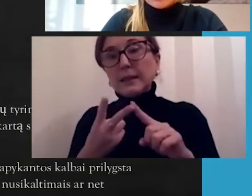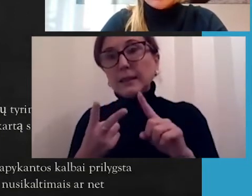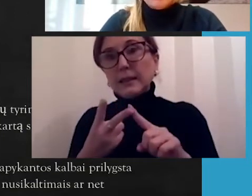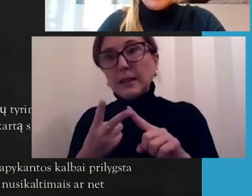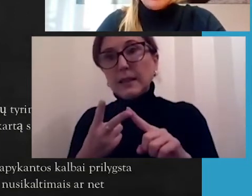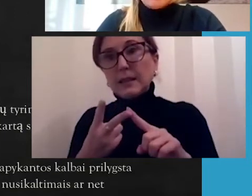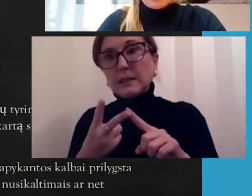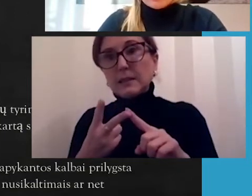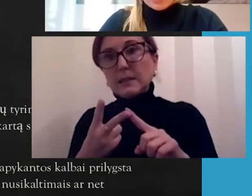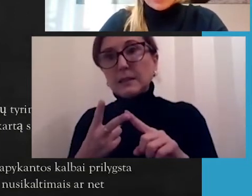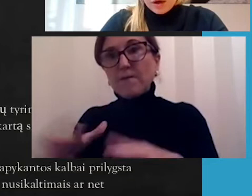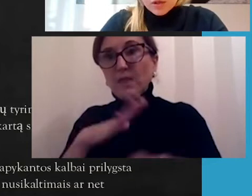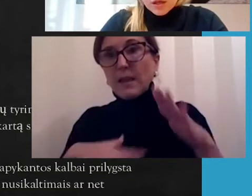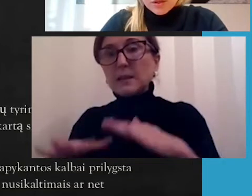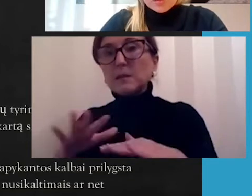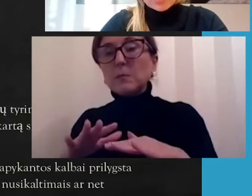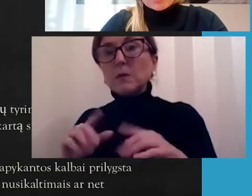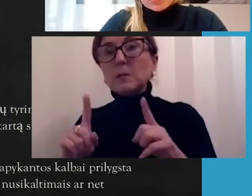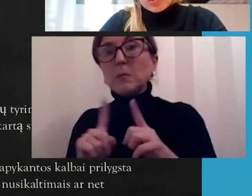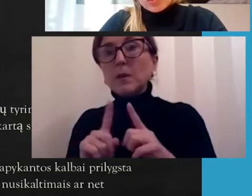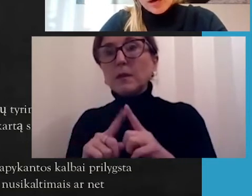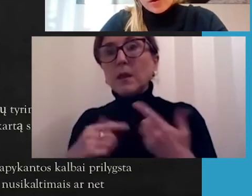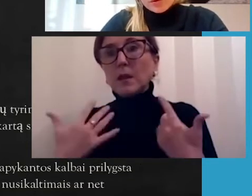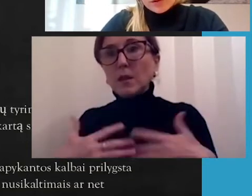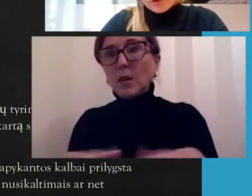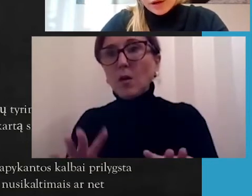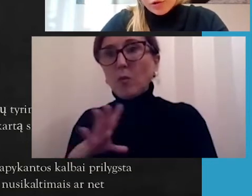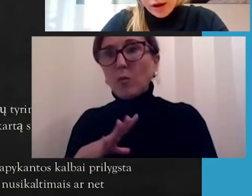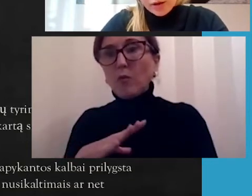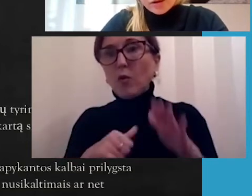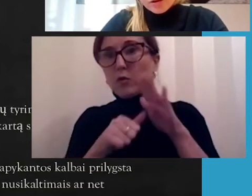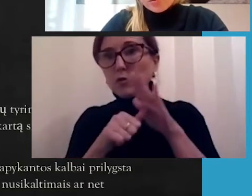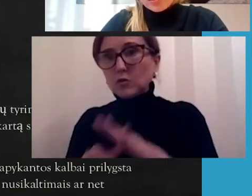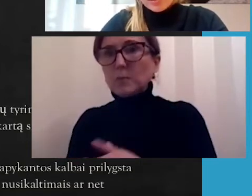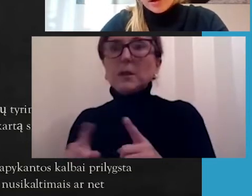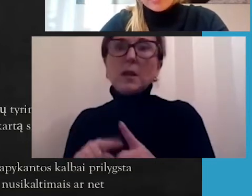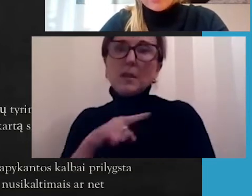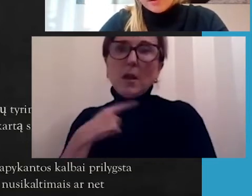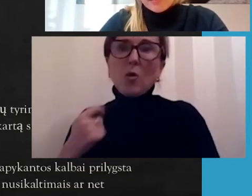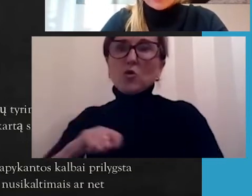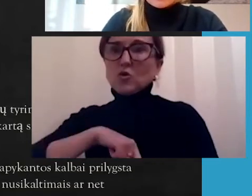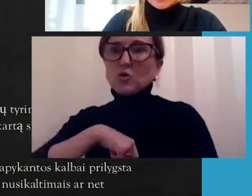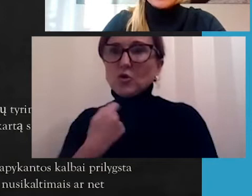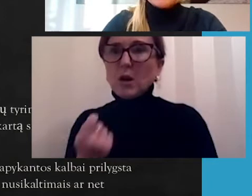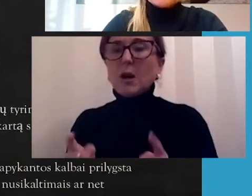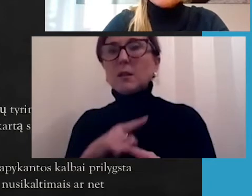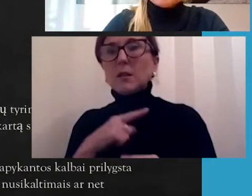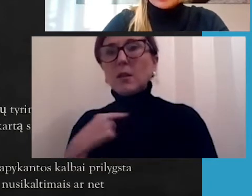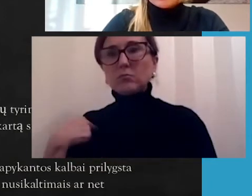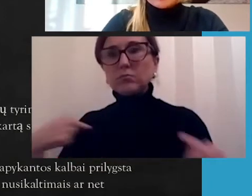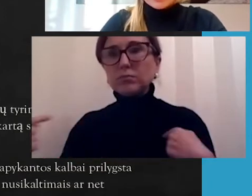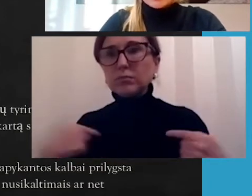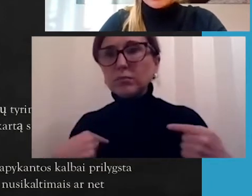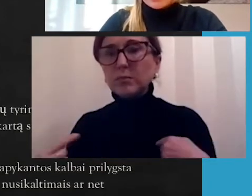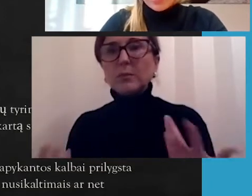when it is being refused to continue with the court proceedings, it's regarded as the